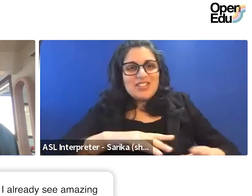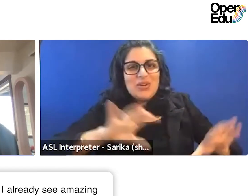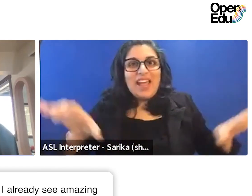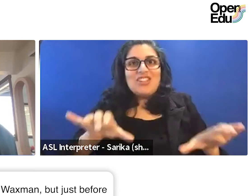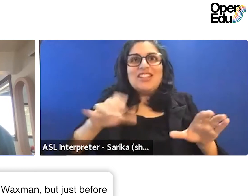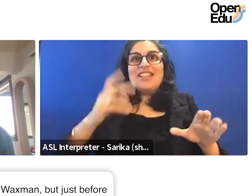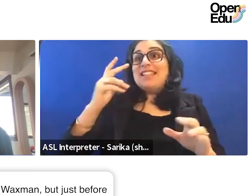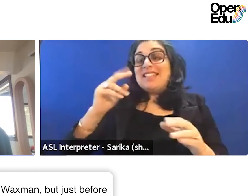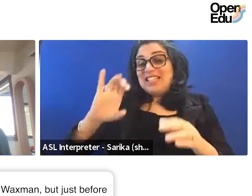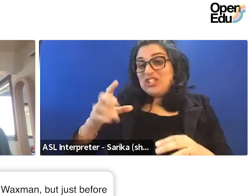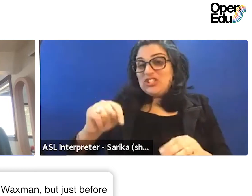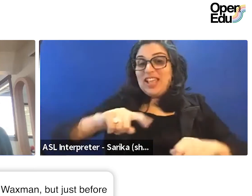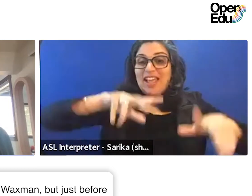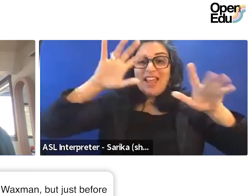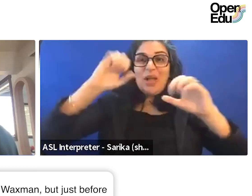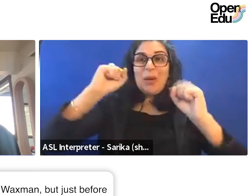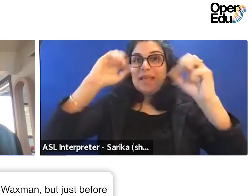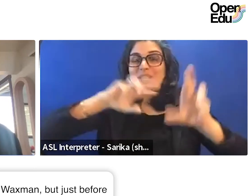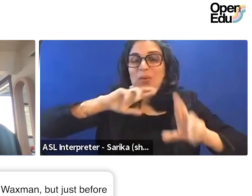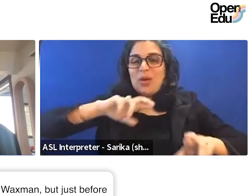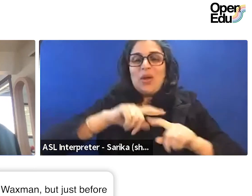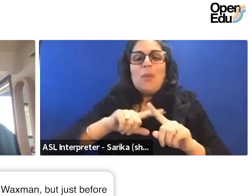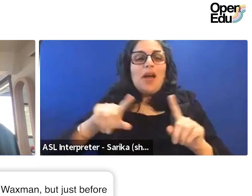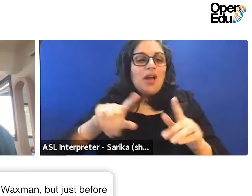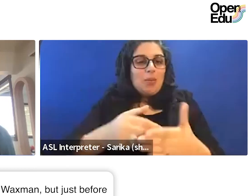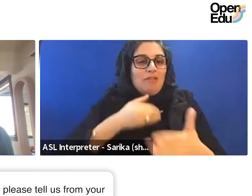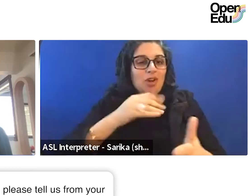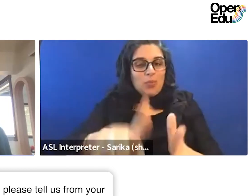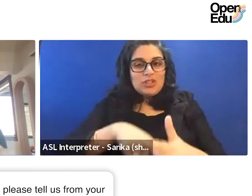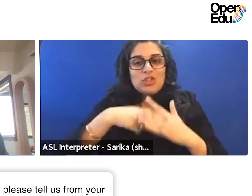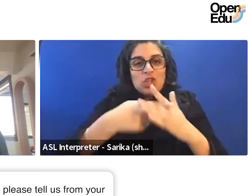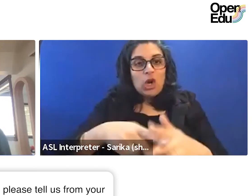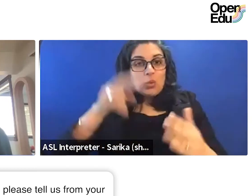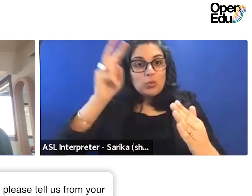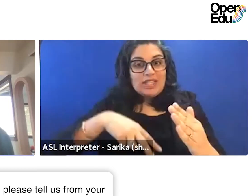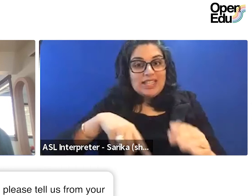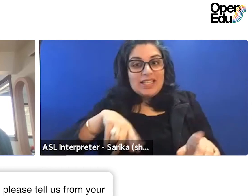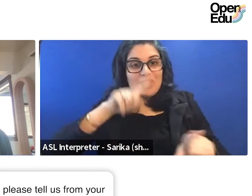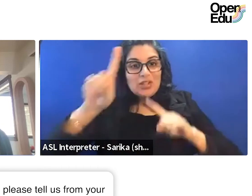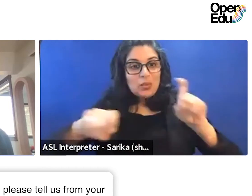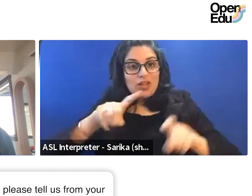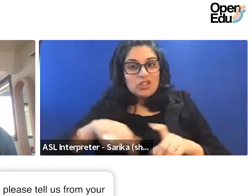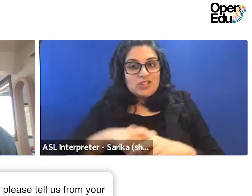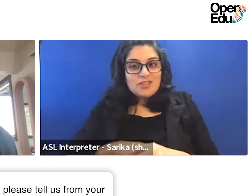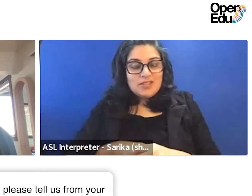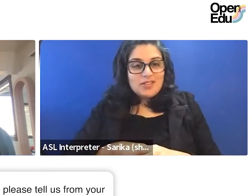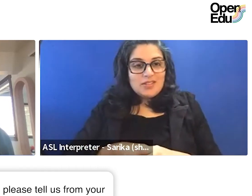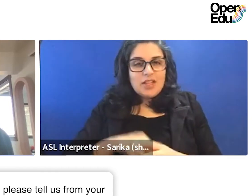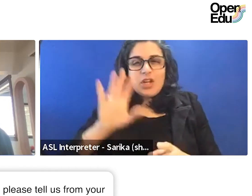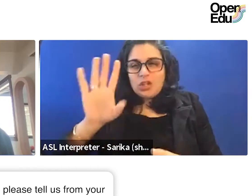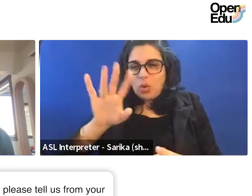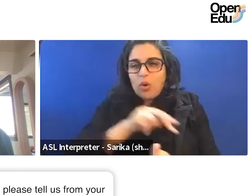in the chat by Sarah Waxman. But just before we start reading Q&A and chats, please tell us from your